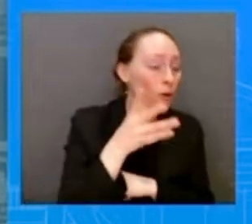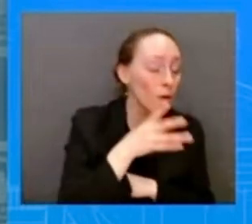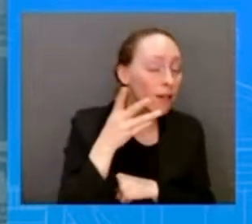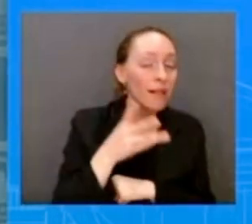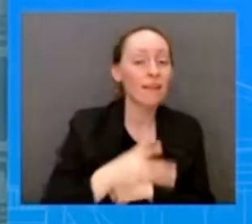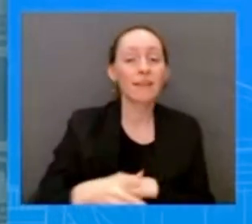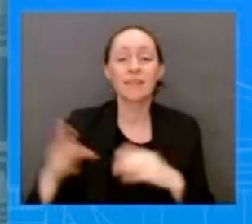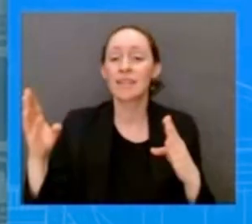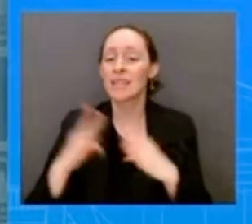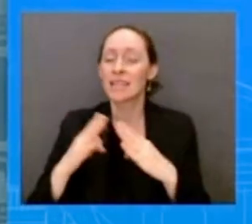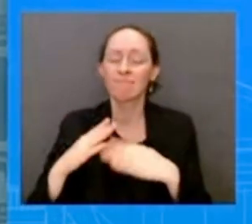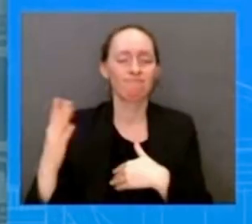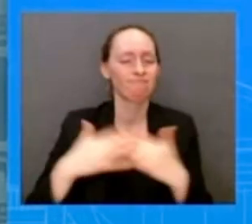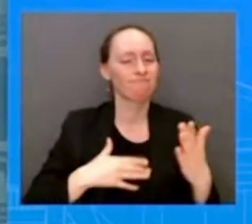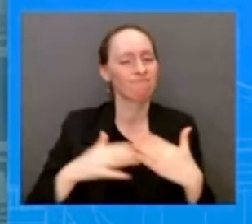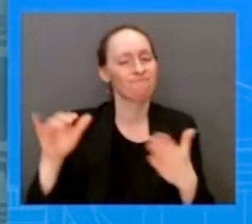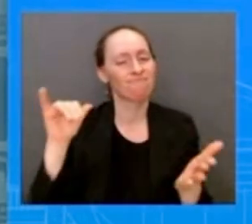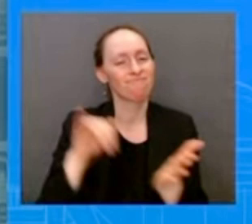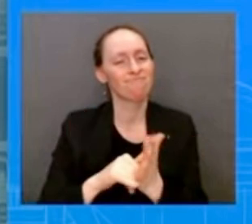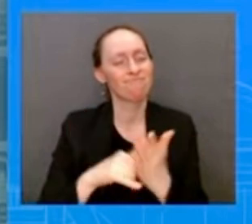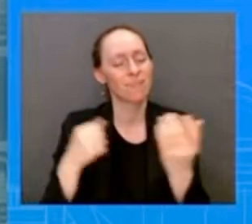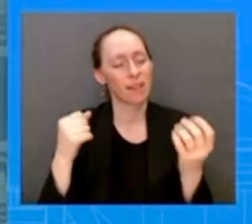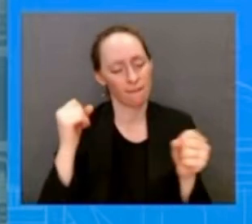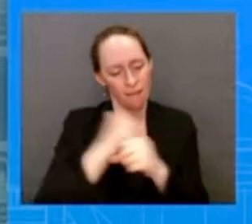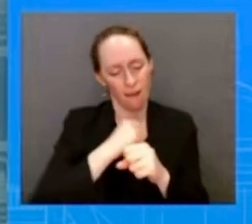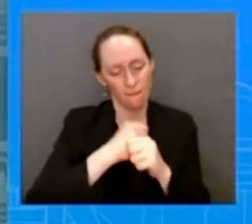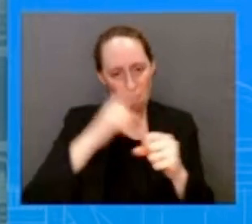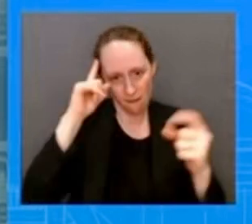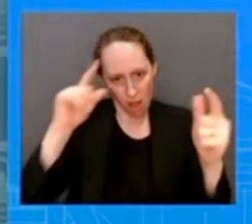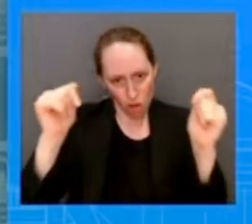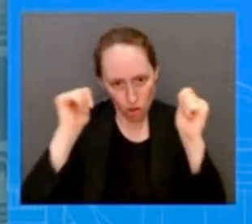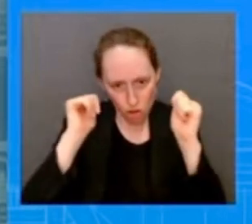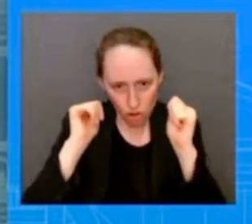are not left behind. And that is what this plan is about.